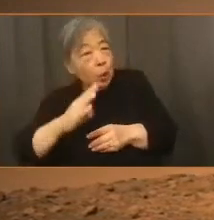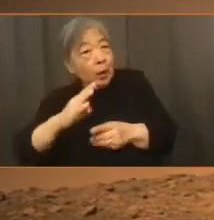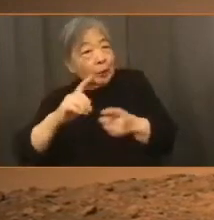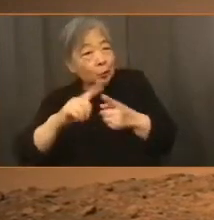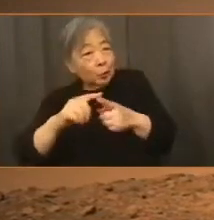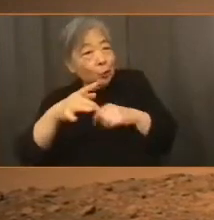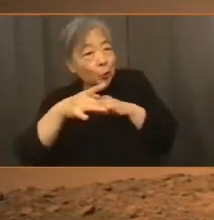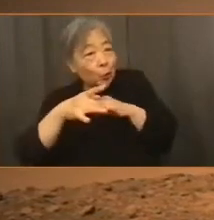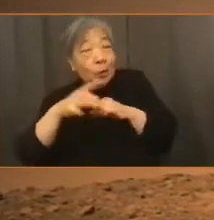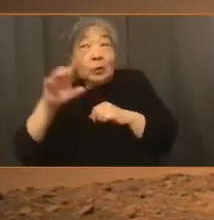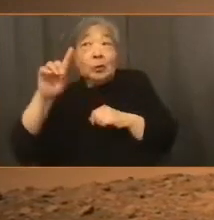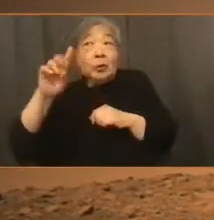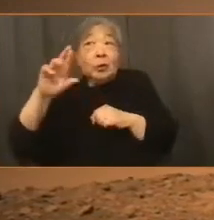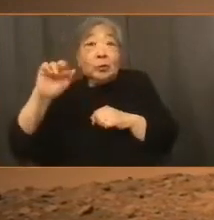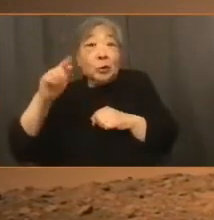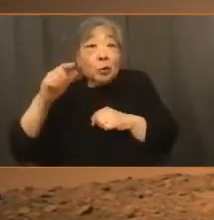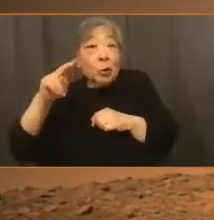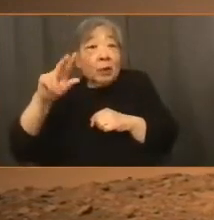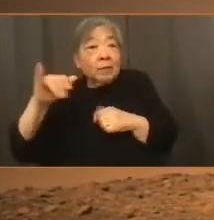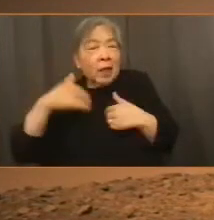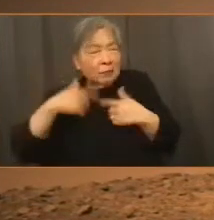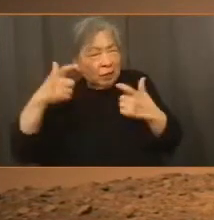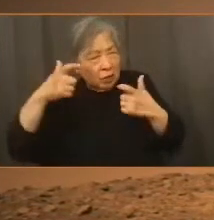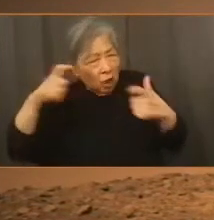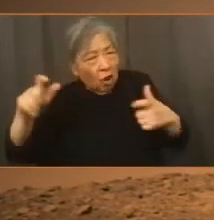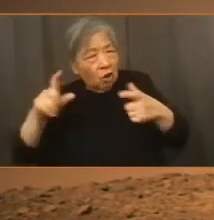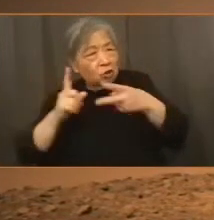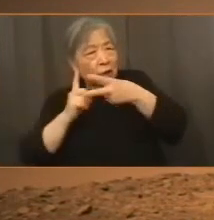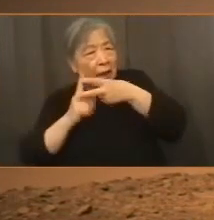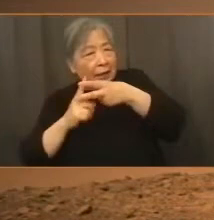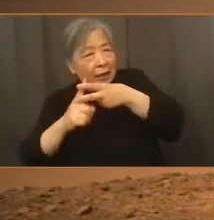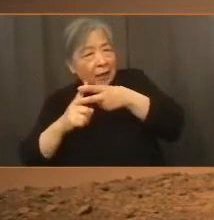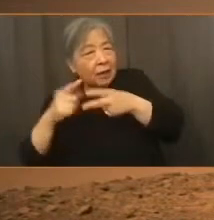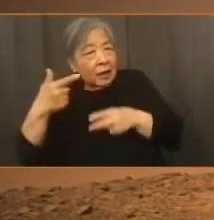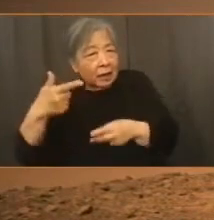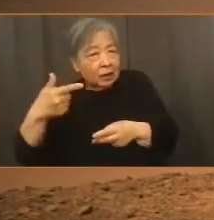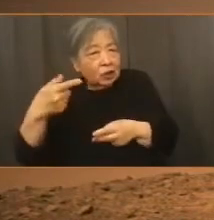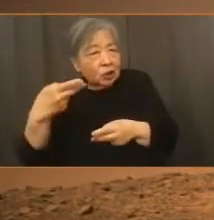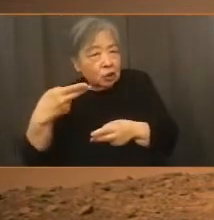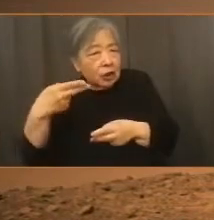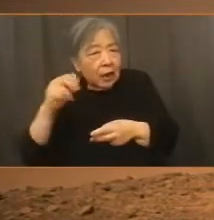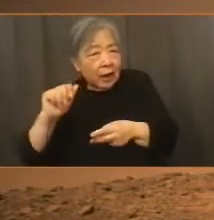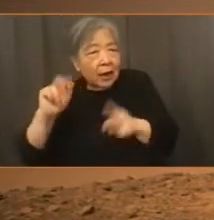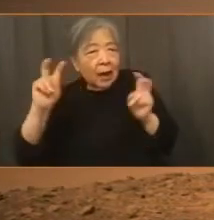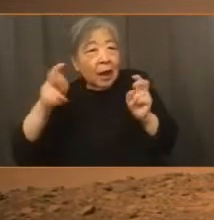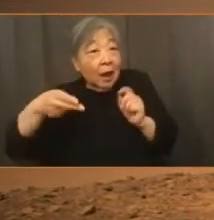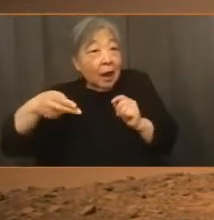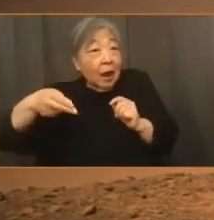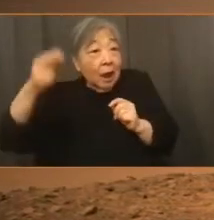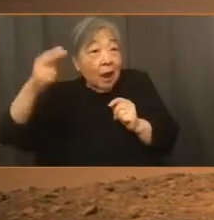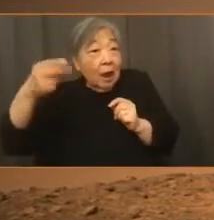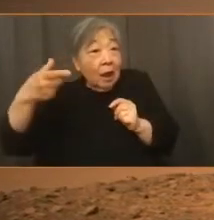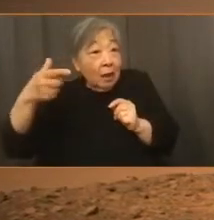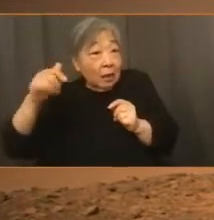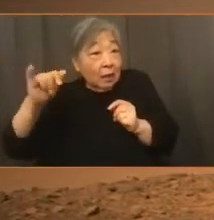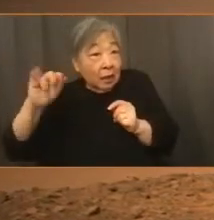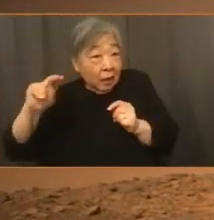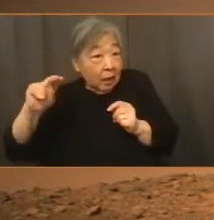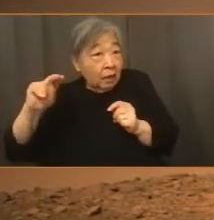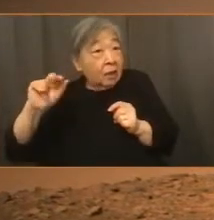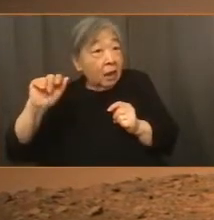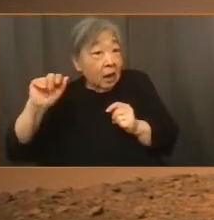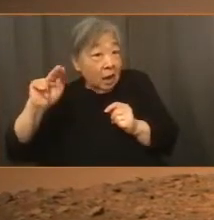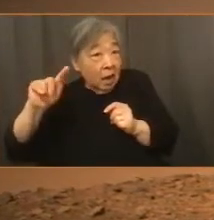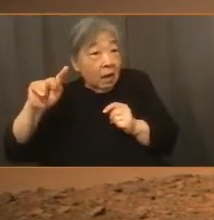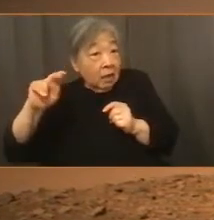large antenna, what we call the high gain antenna, or HGA, which will be communicating directly back to Earth. Yeah, we don't have any